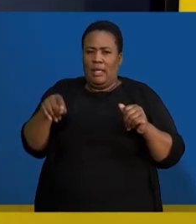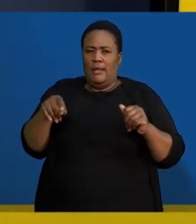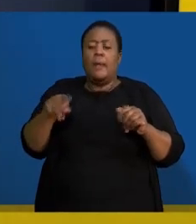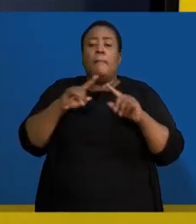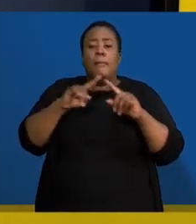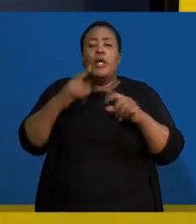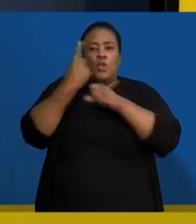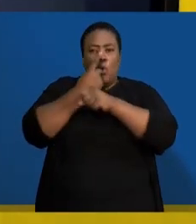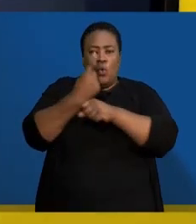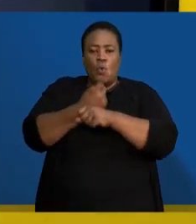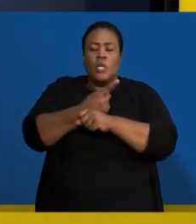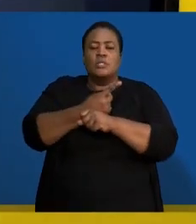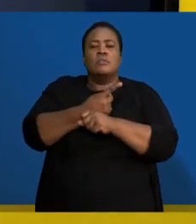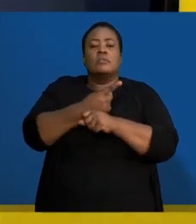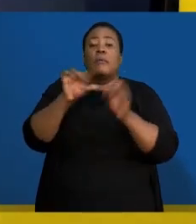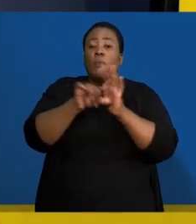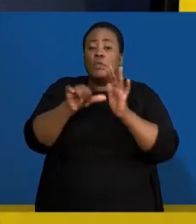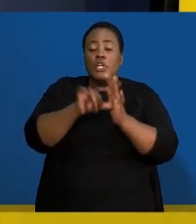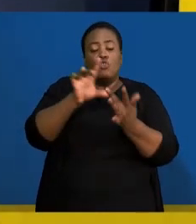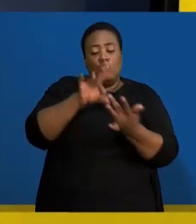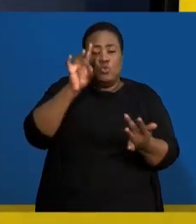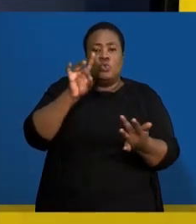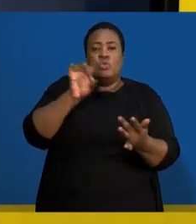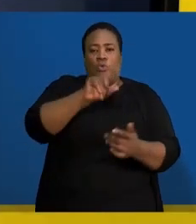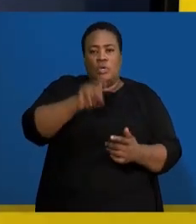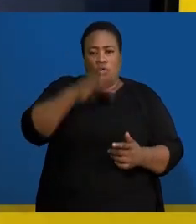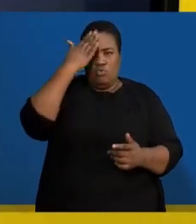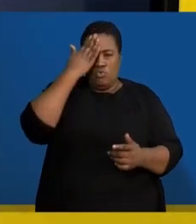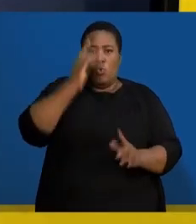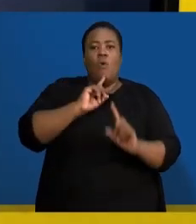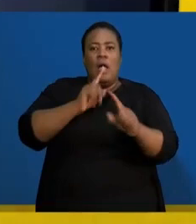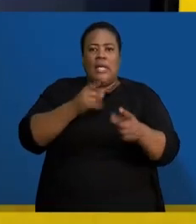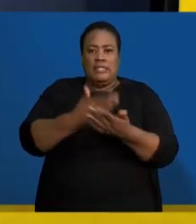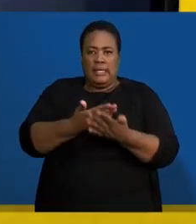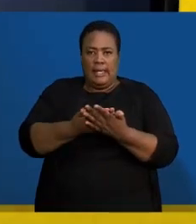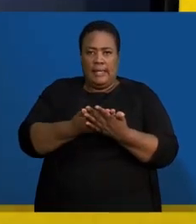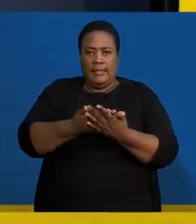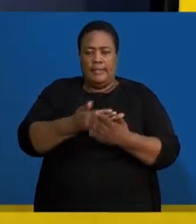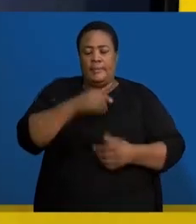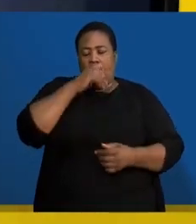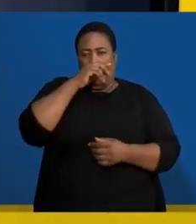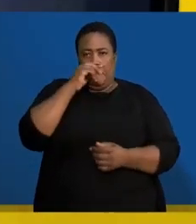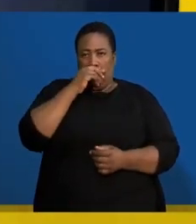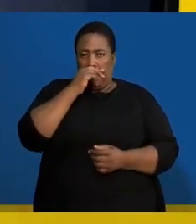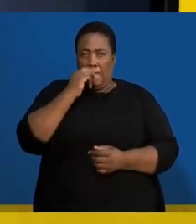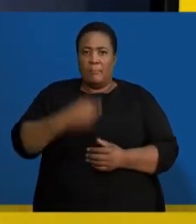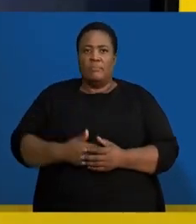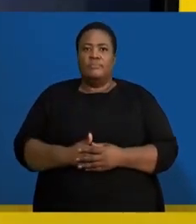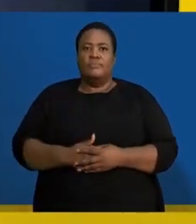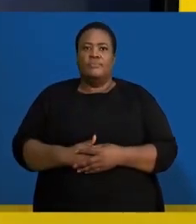Always choose the question that you know you can answer. That will be the content that you will have